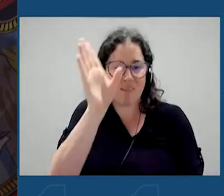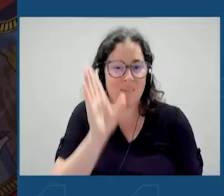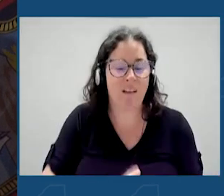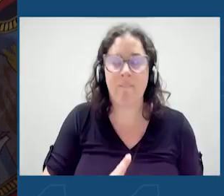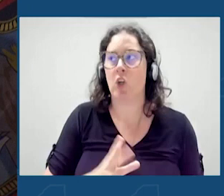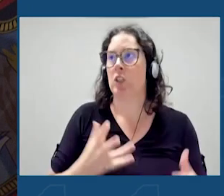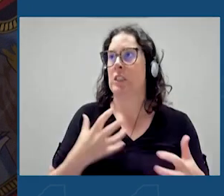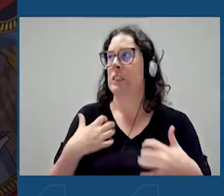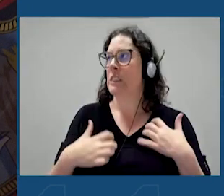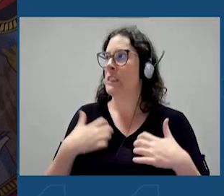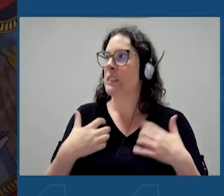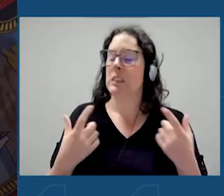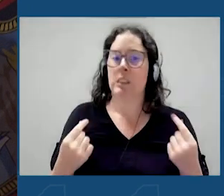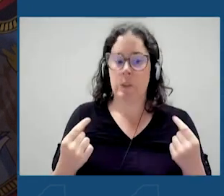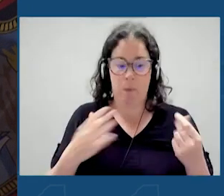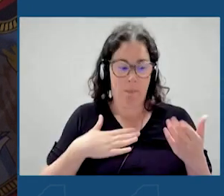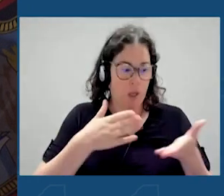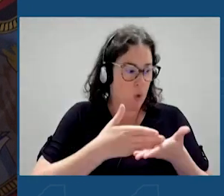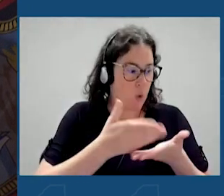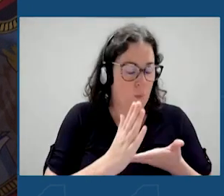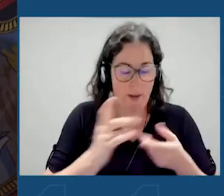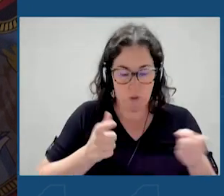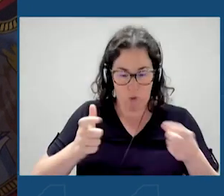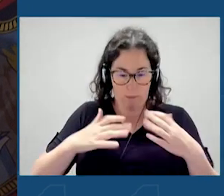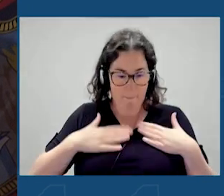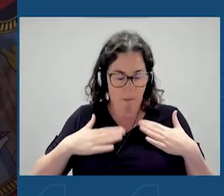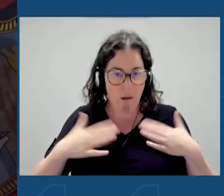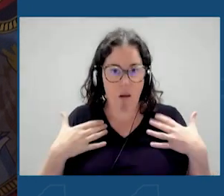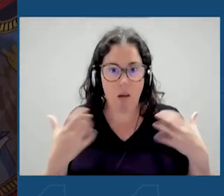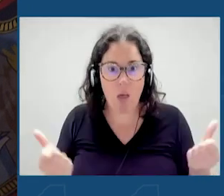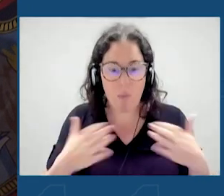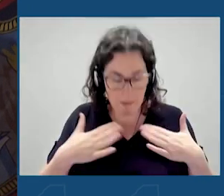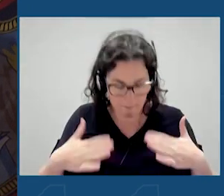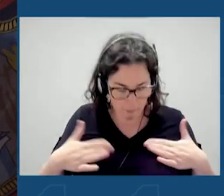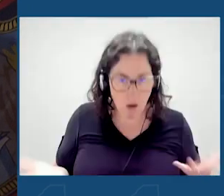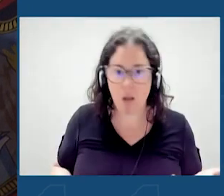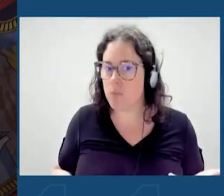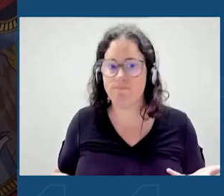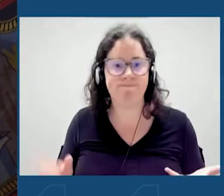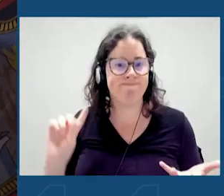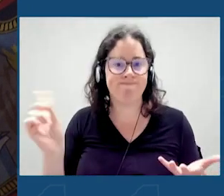question her right to control her own body.